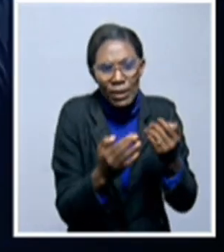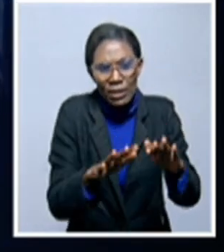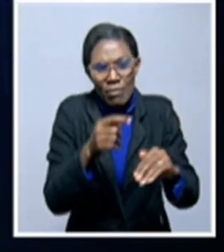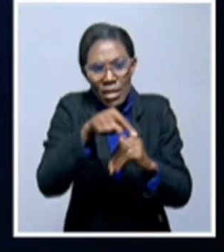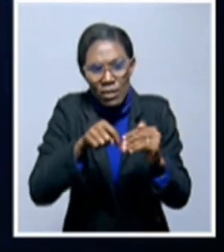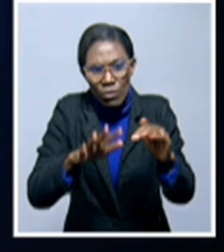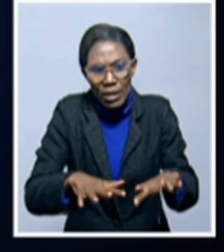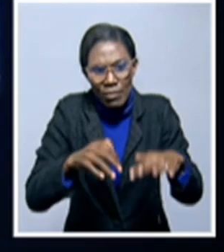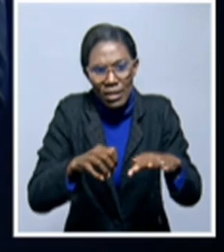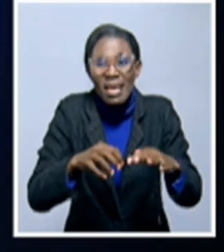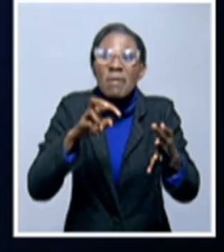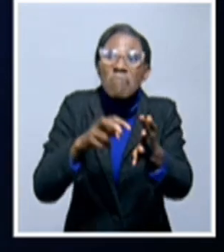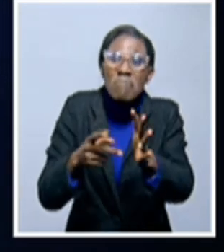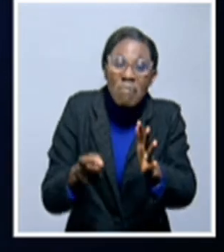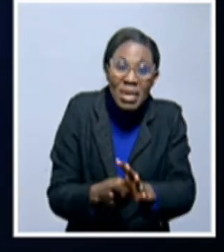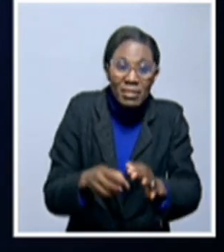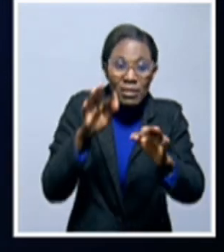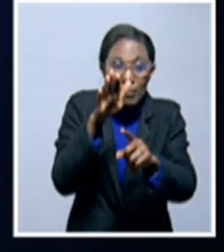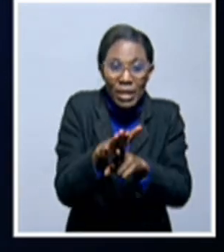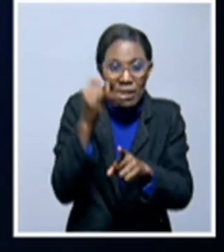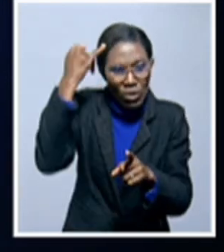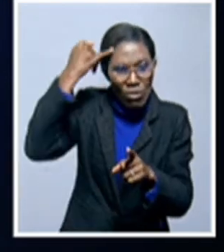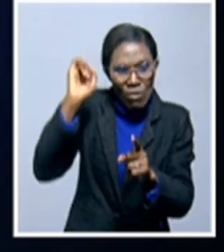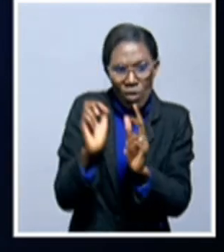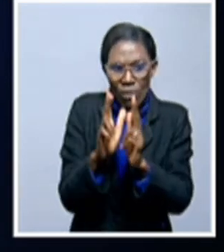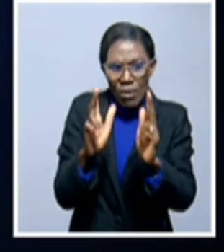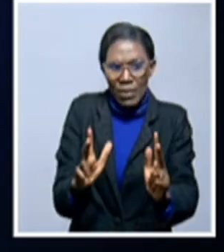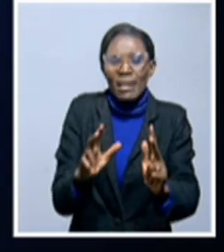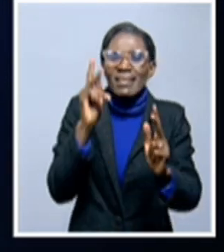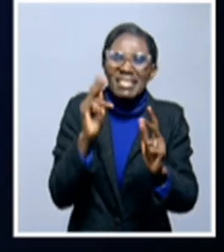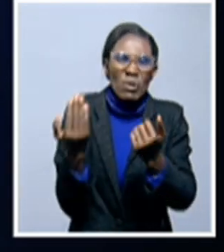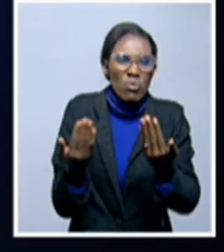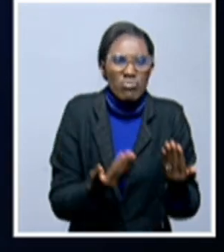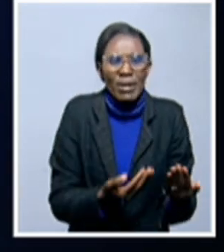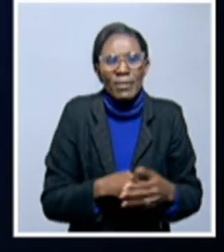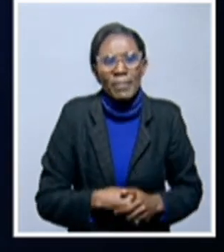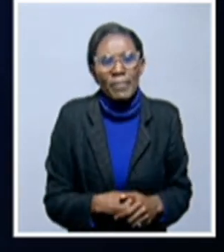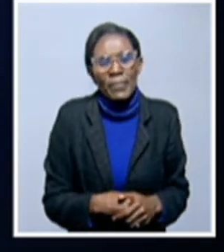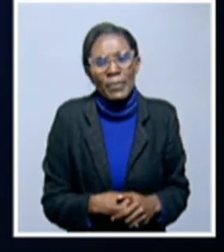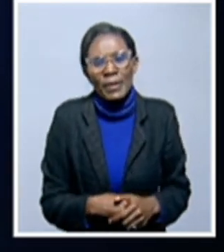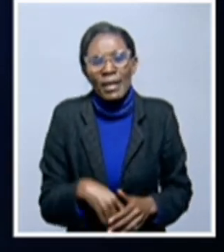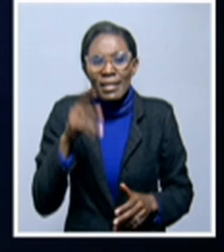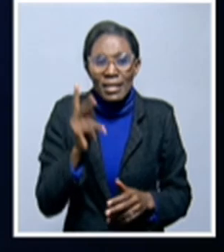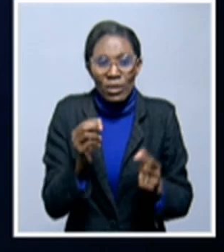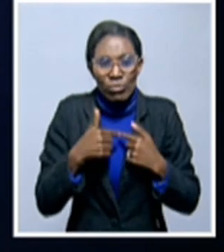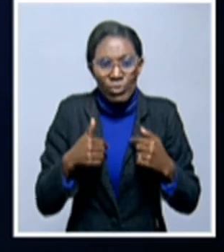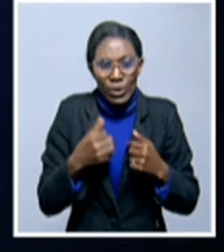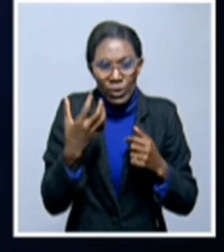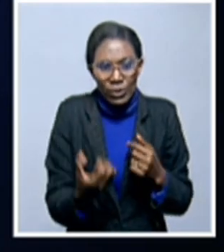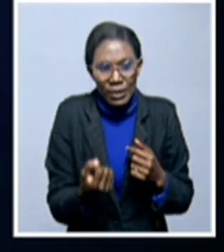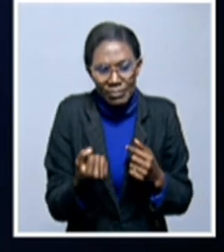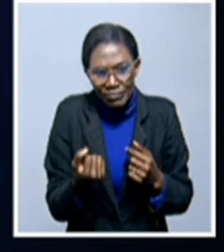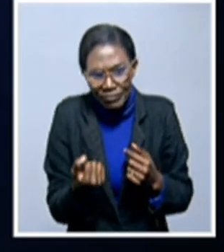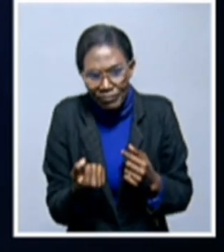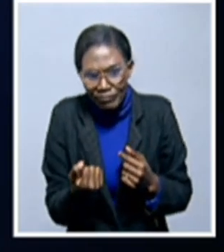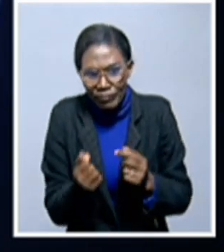public can also view and live stream or view the sessions wherever they are. And we also have not chambers, we